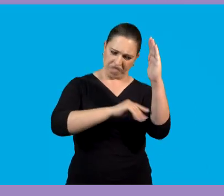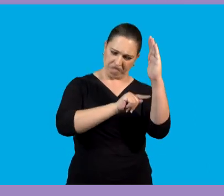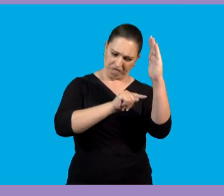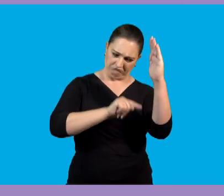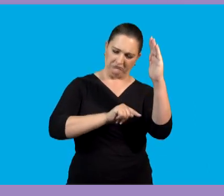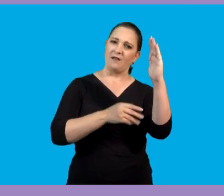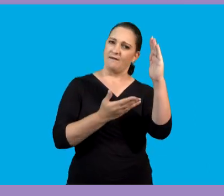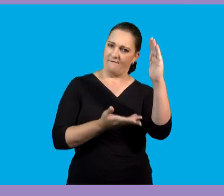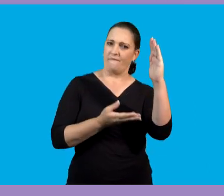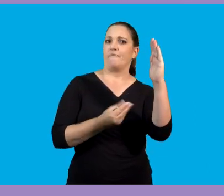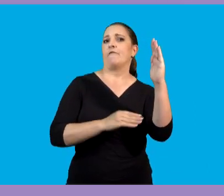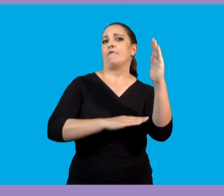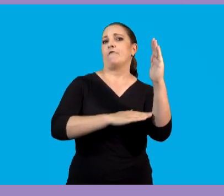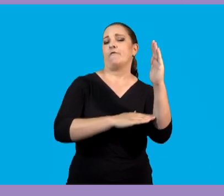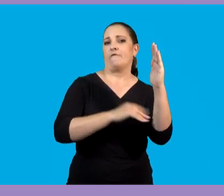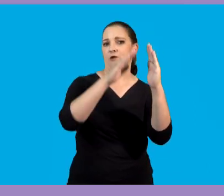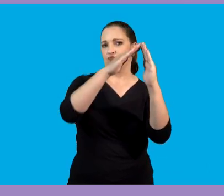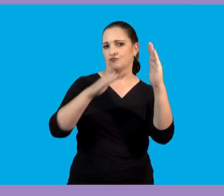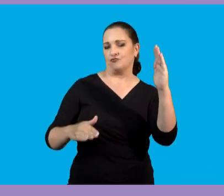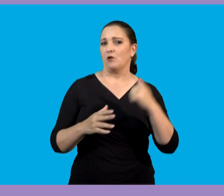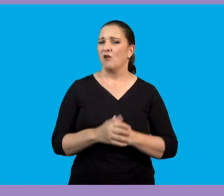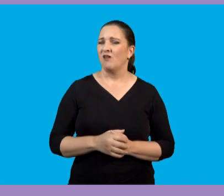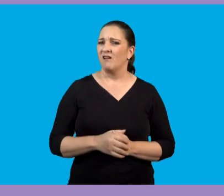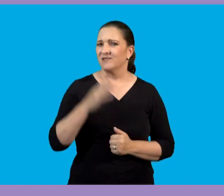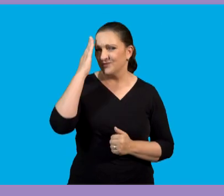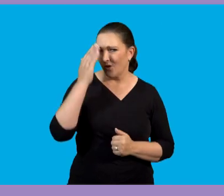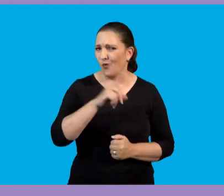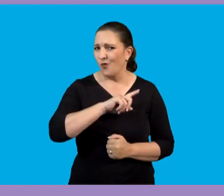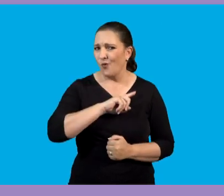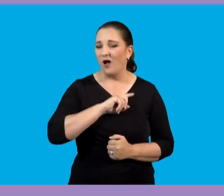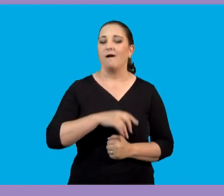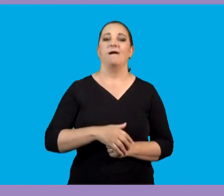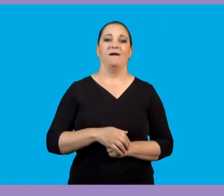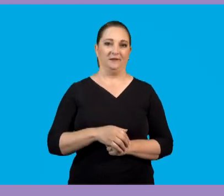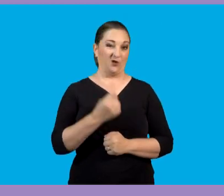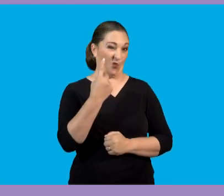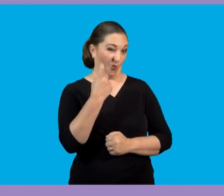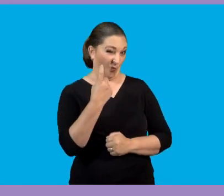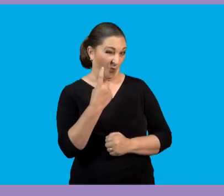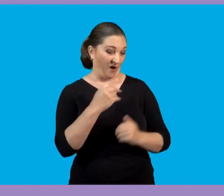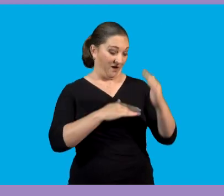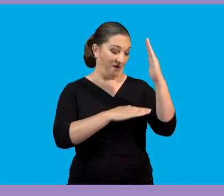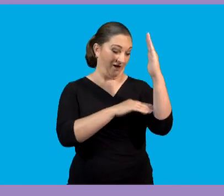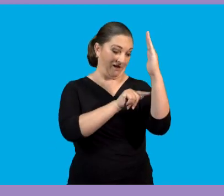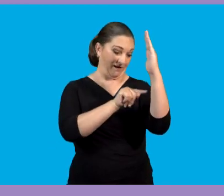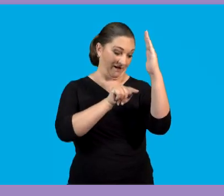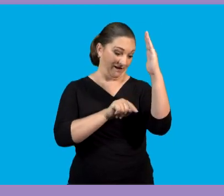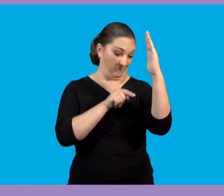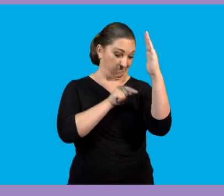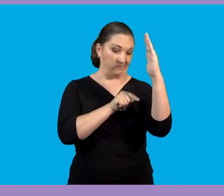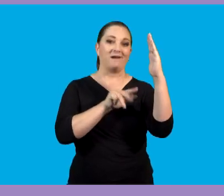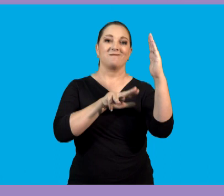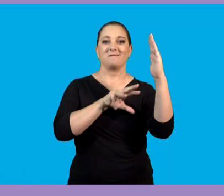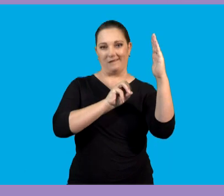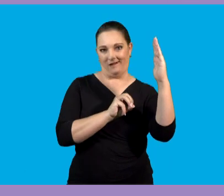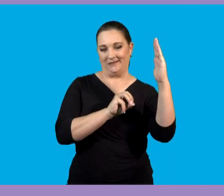right-angled triangle, and we know this because one of the angles are